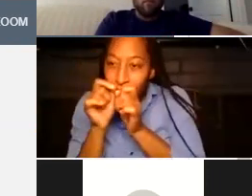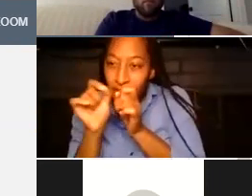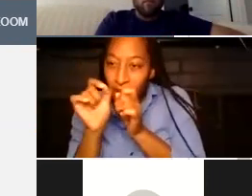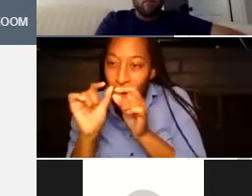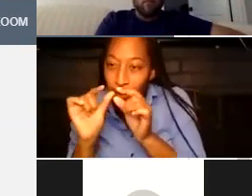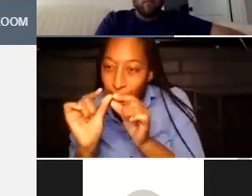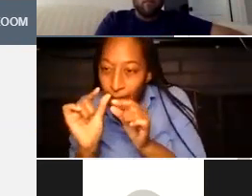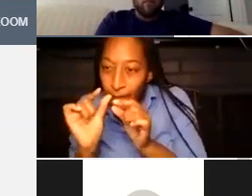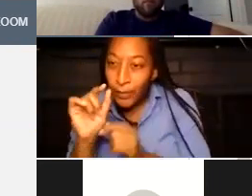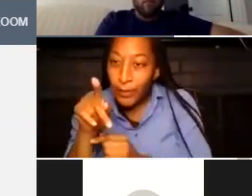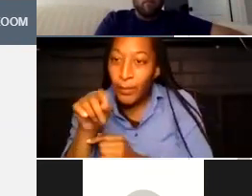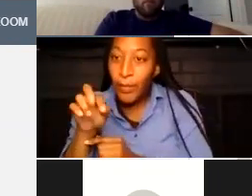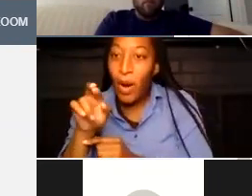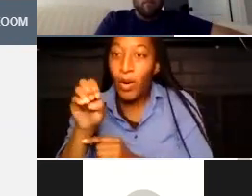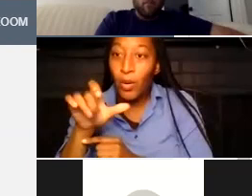um,